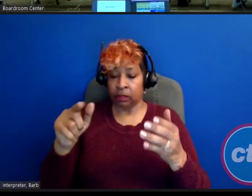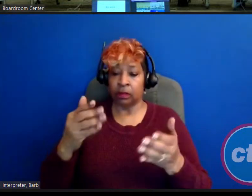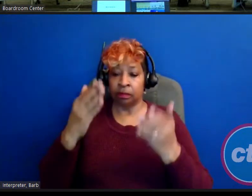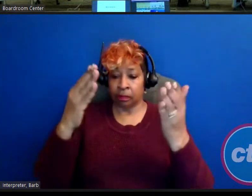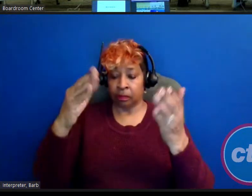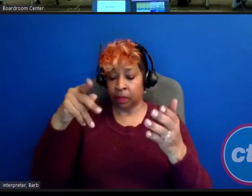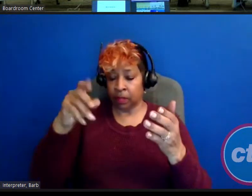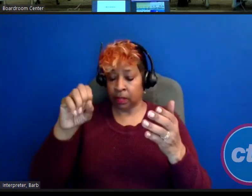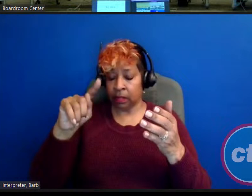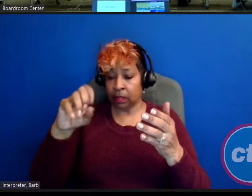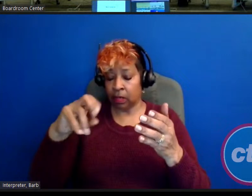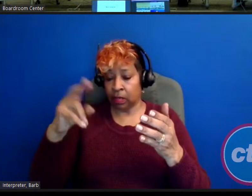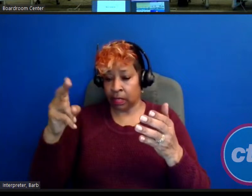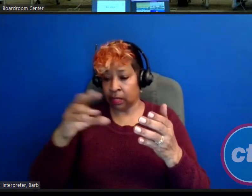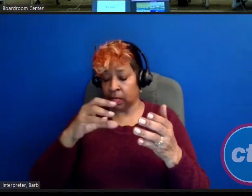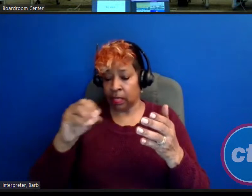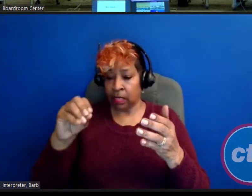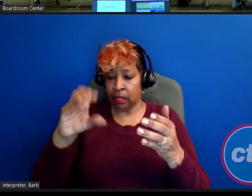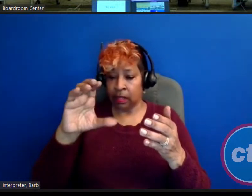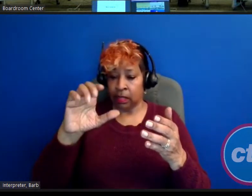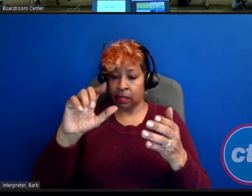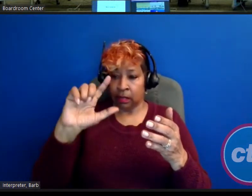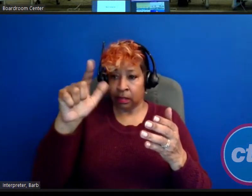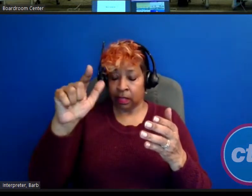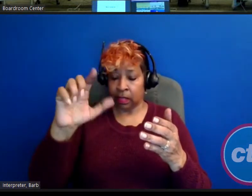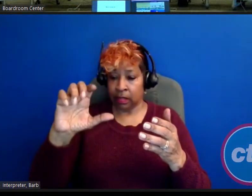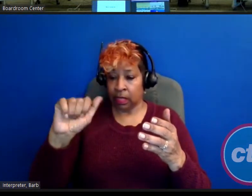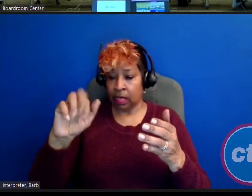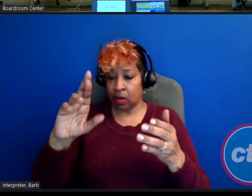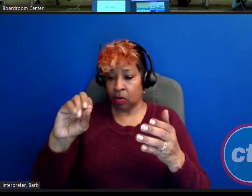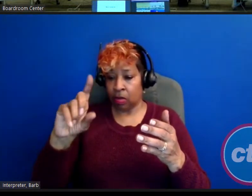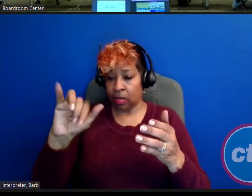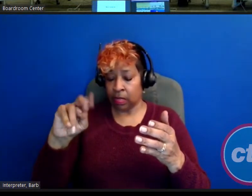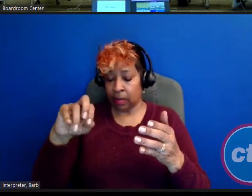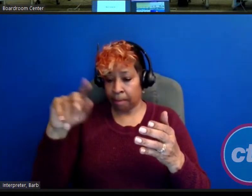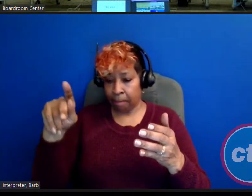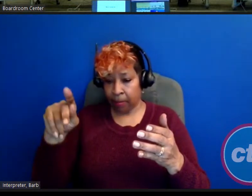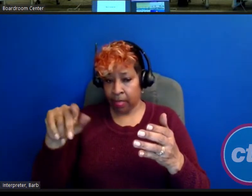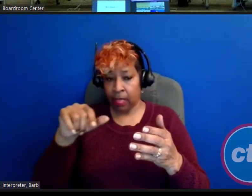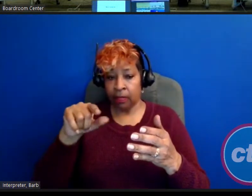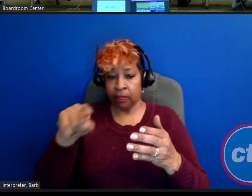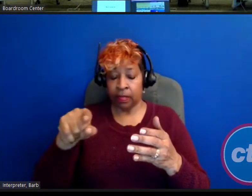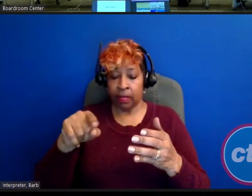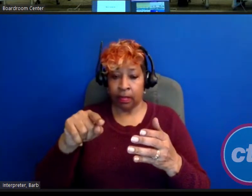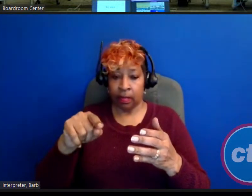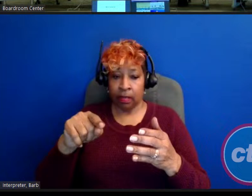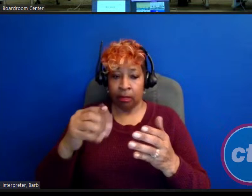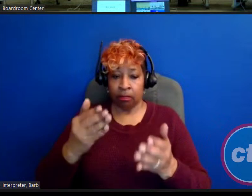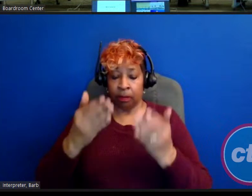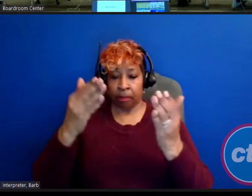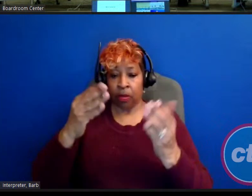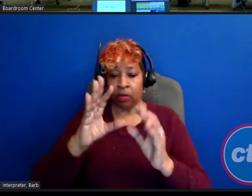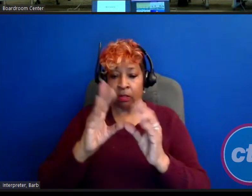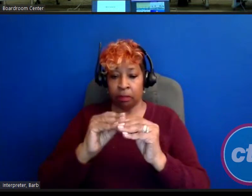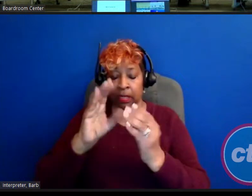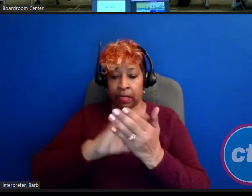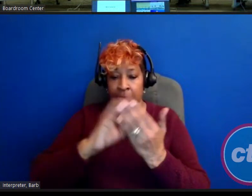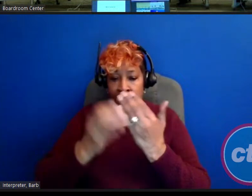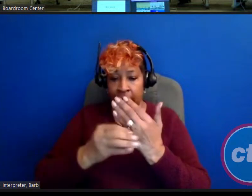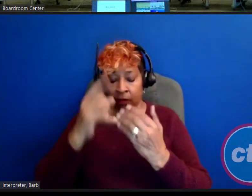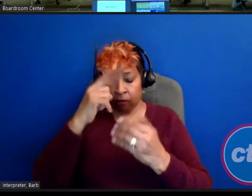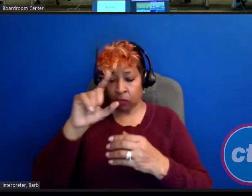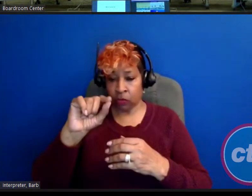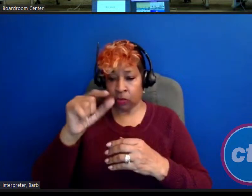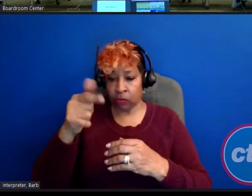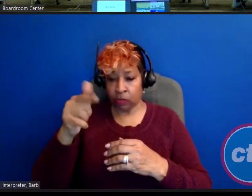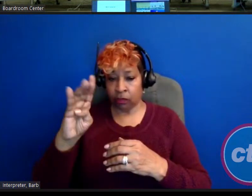Henderson and seconded by Caroline Pavlicek that the proposed meeting calendar for 2024 for the Citizens Advisory Board